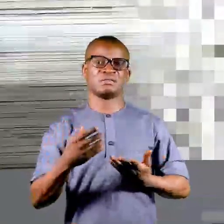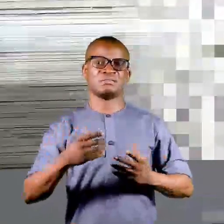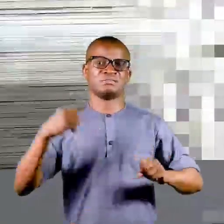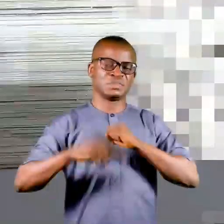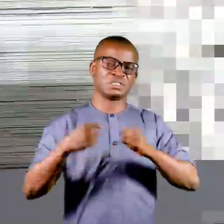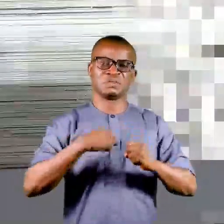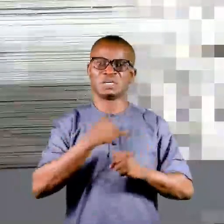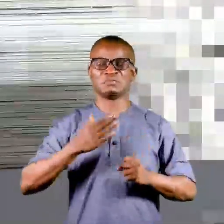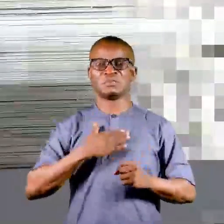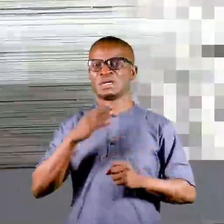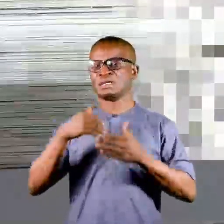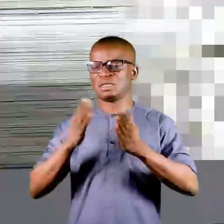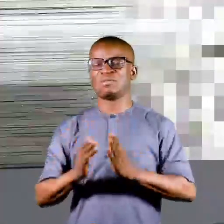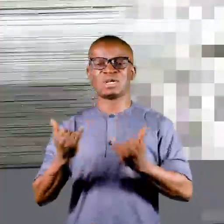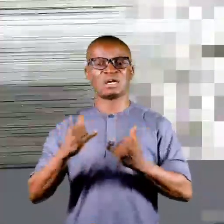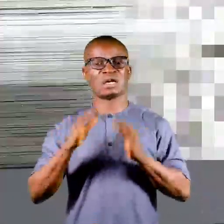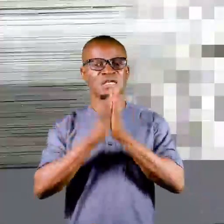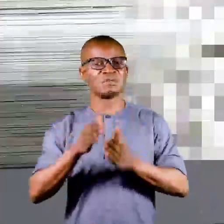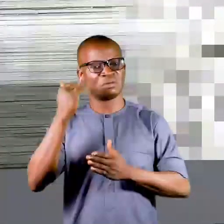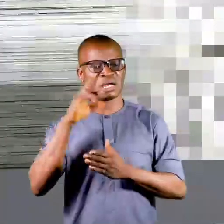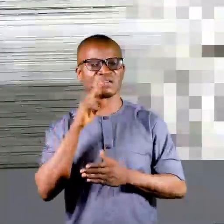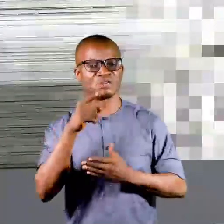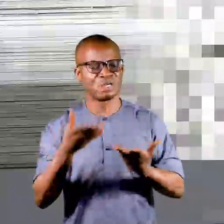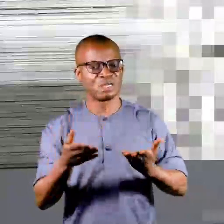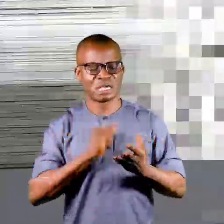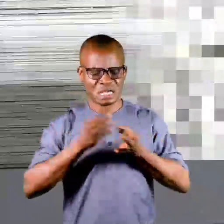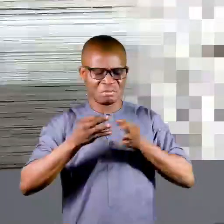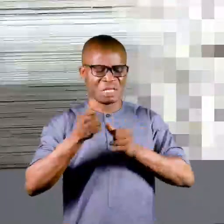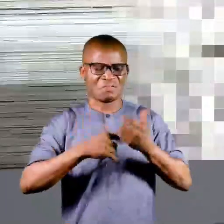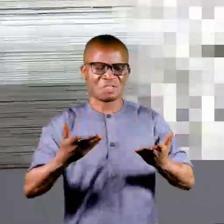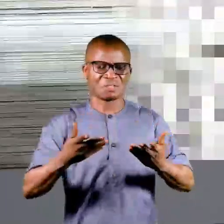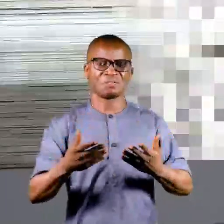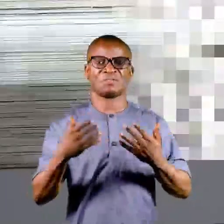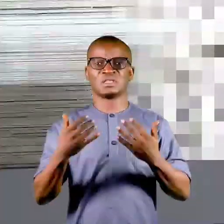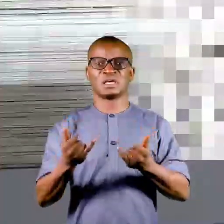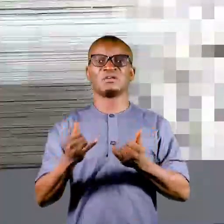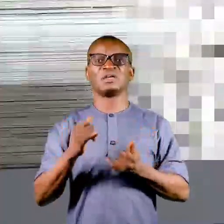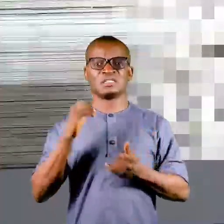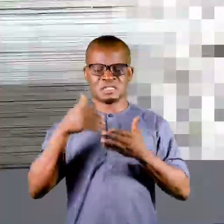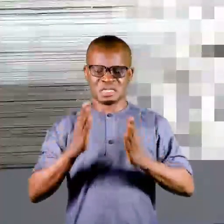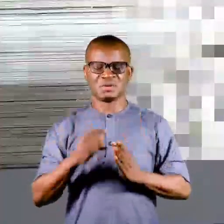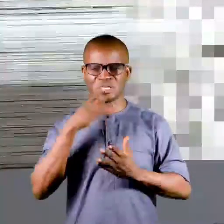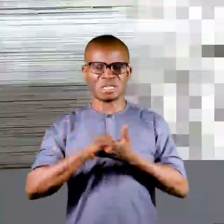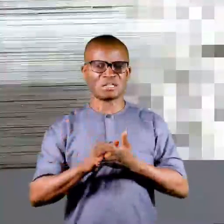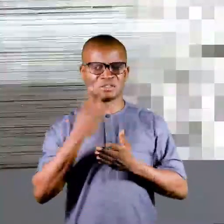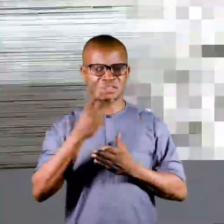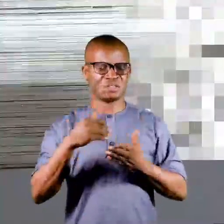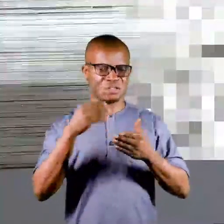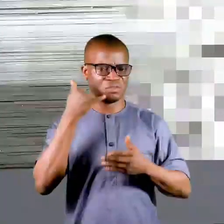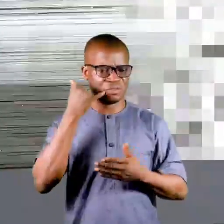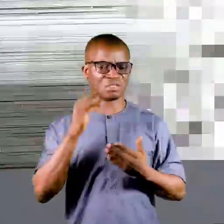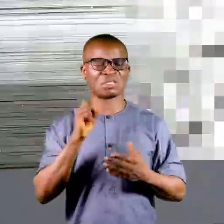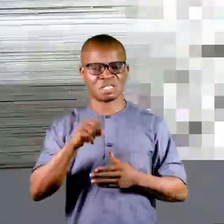neighbor now came and say, Praise, why you are not explaining everything for them? My neighbor now said that he saw the phone when I kept it, and I said